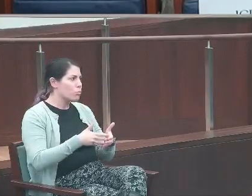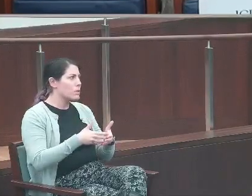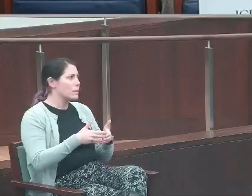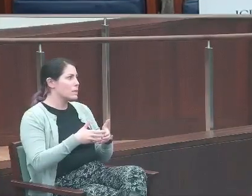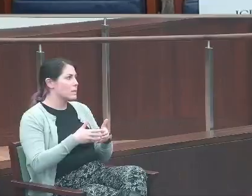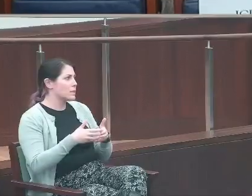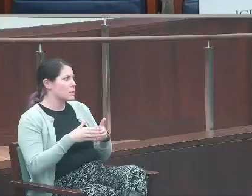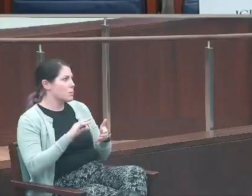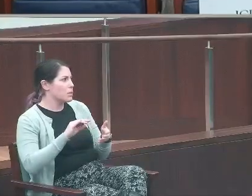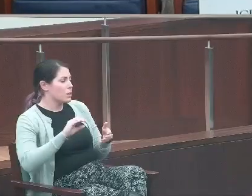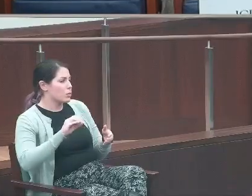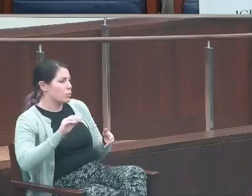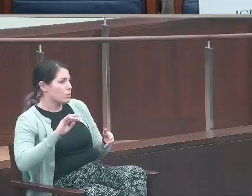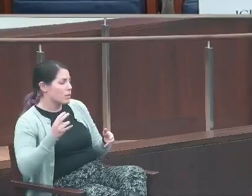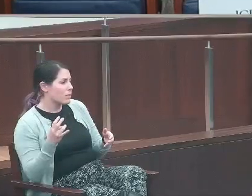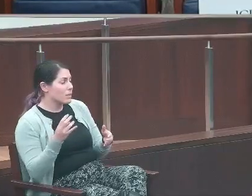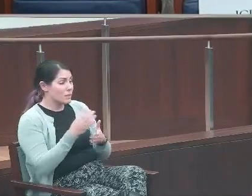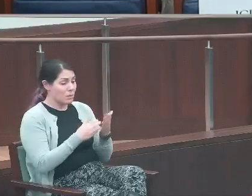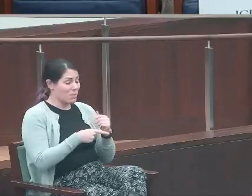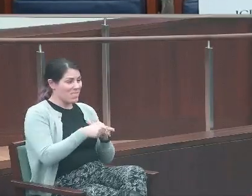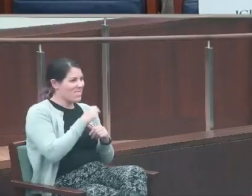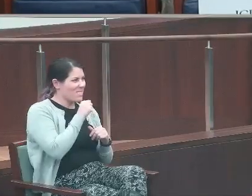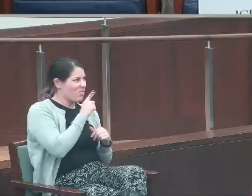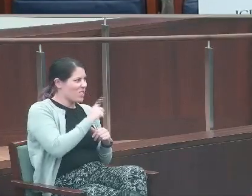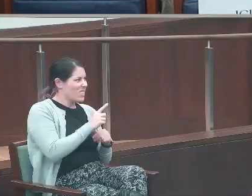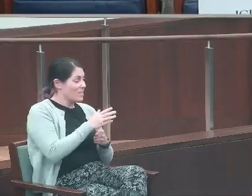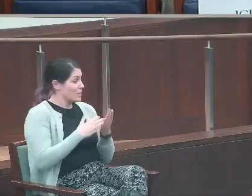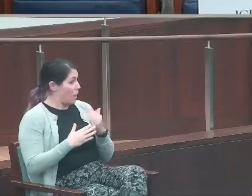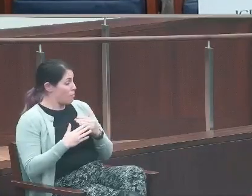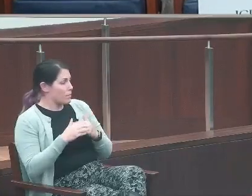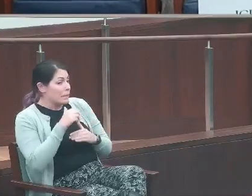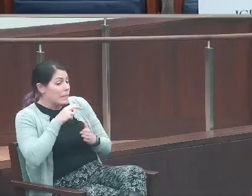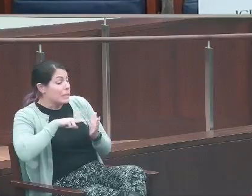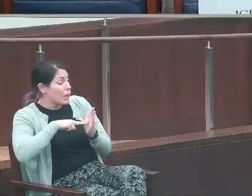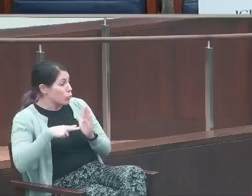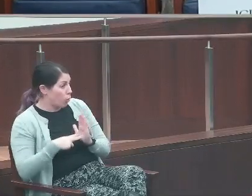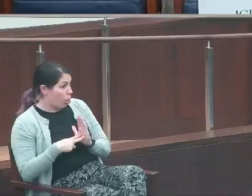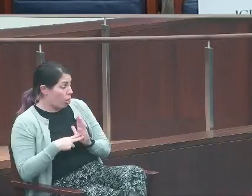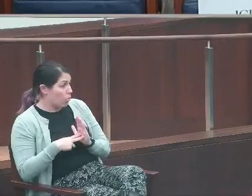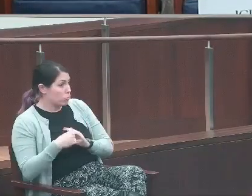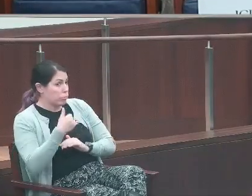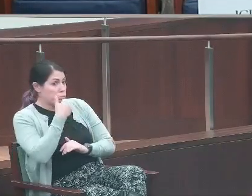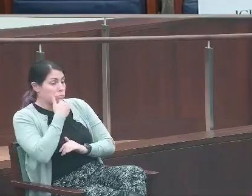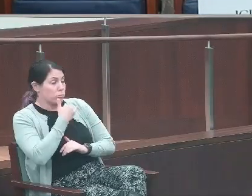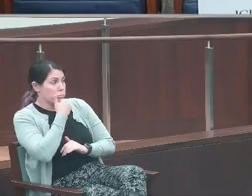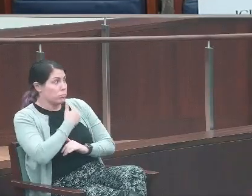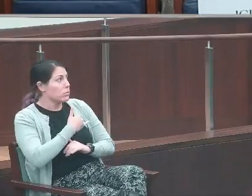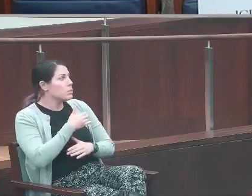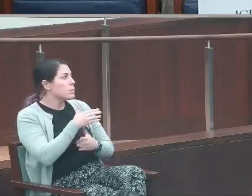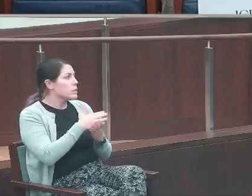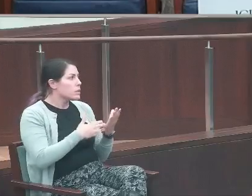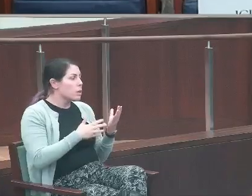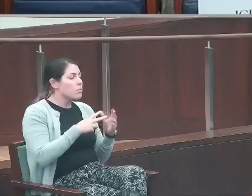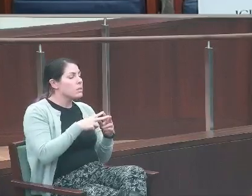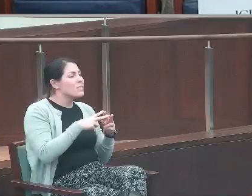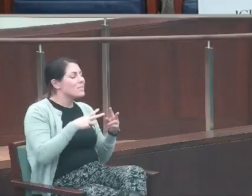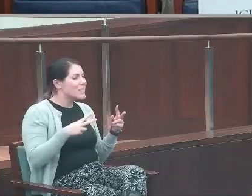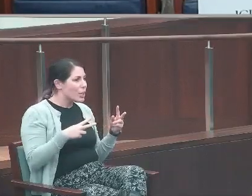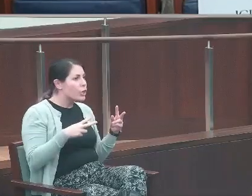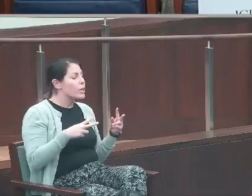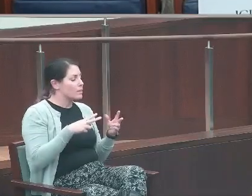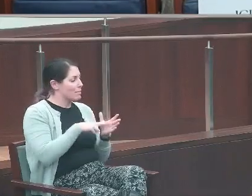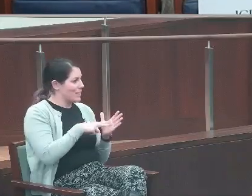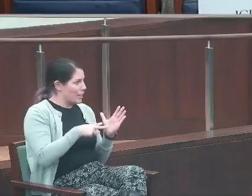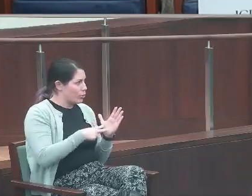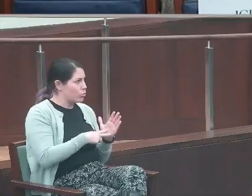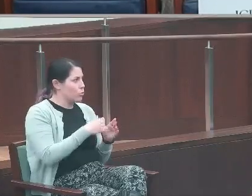that community, some of it's not real and some of it is unintentional misinformation, but some of it is very intentional disinformation aimed